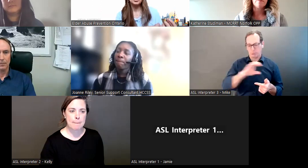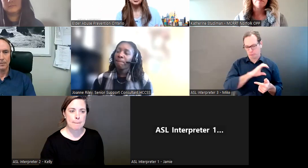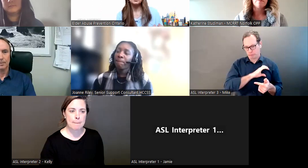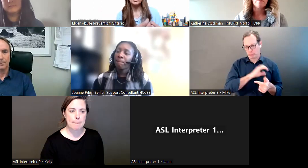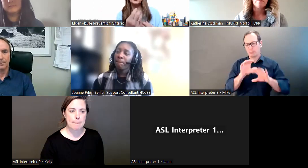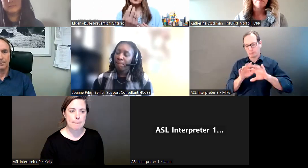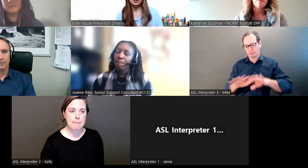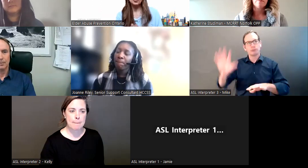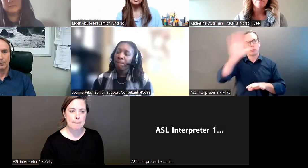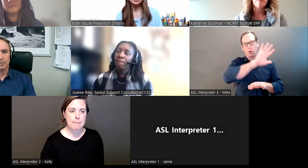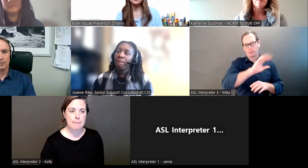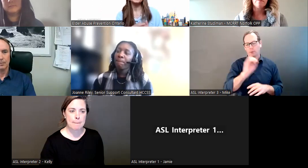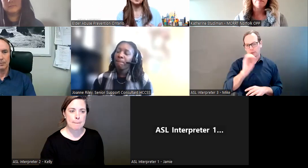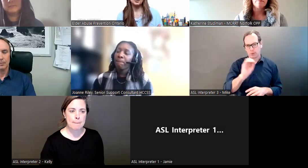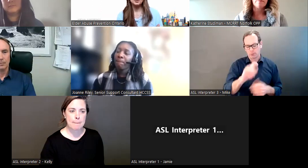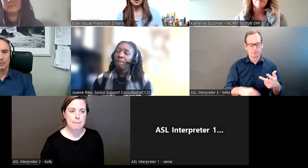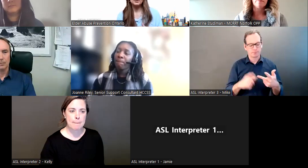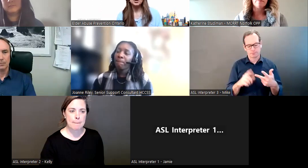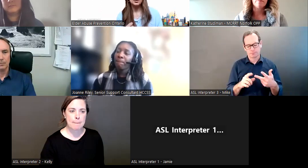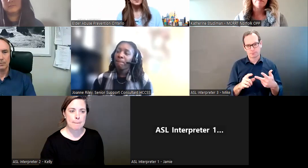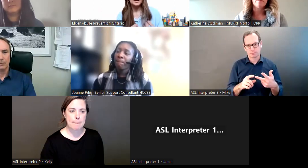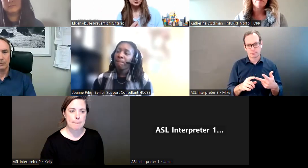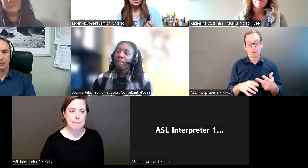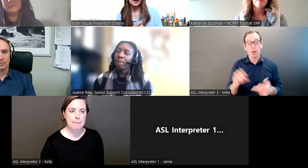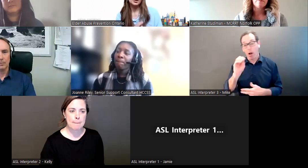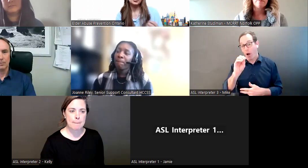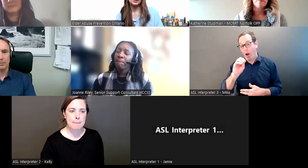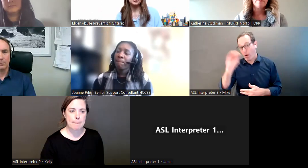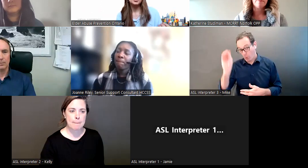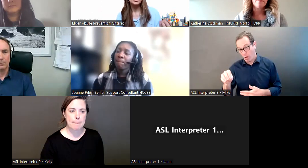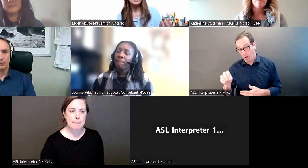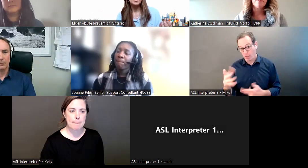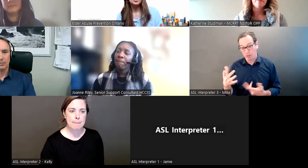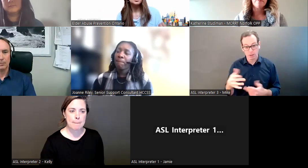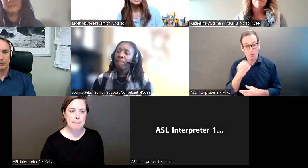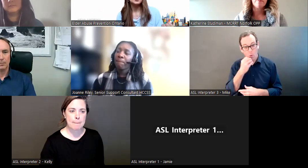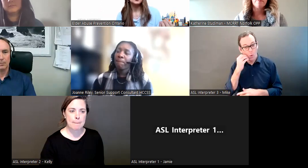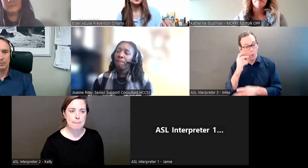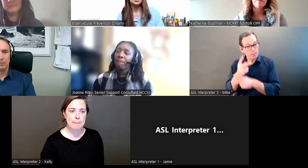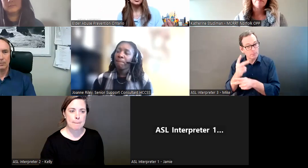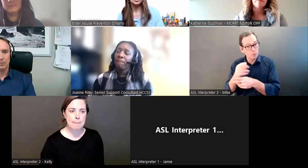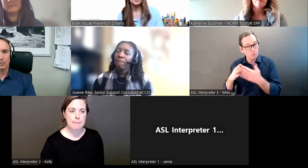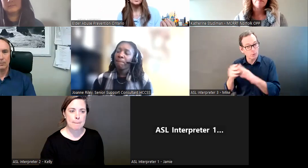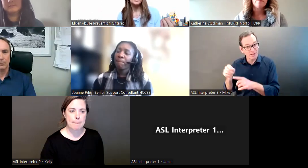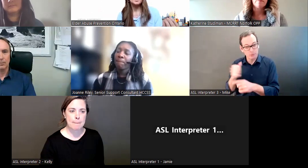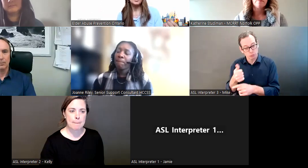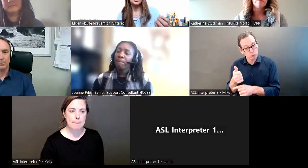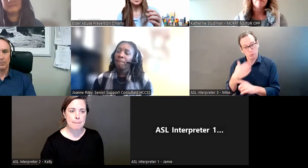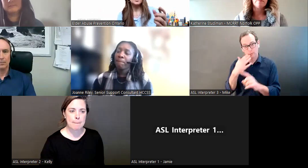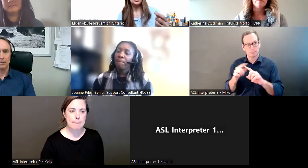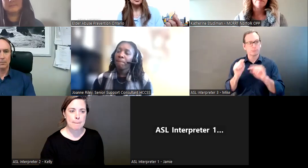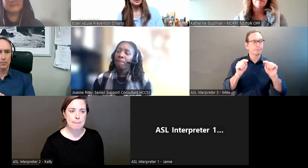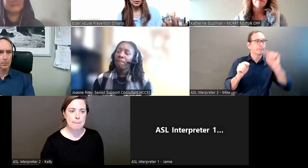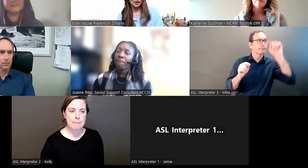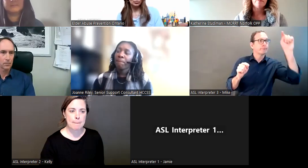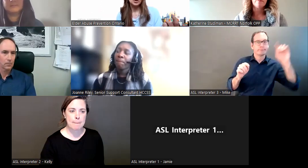one jurisdiction, but home and community care is across the province. So that's sort of that integration. So Kim, maybe you could speak to your work at CMHA,